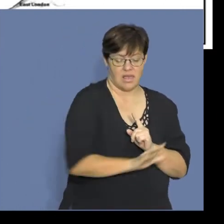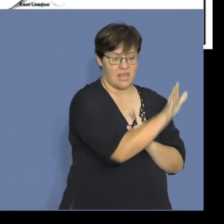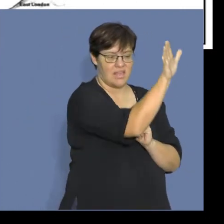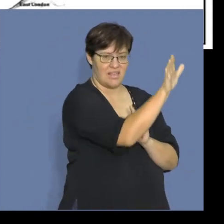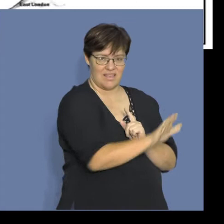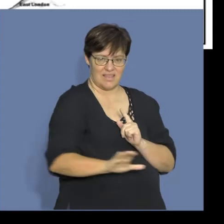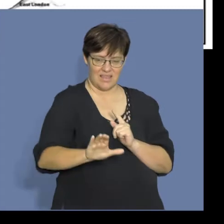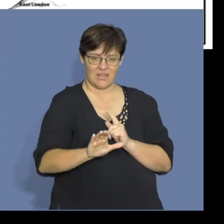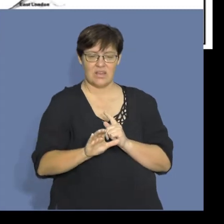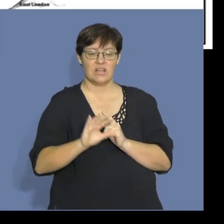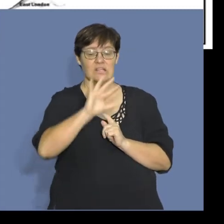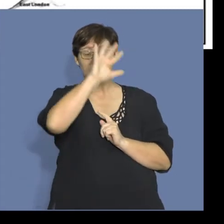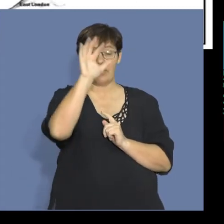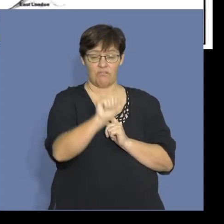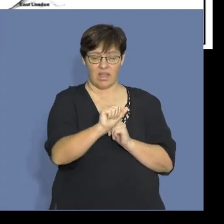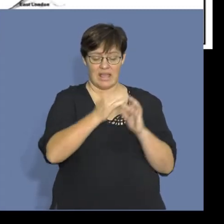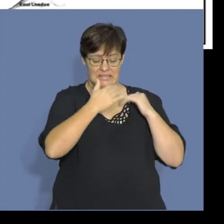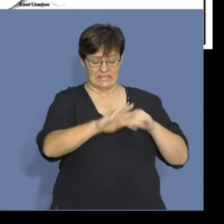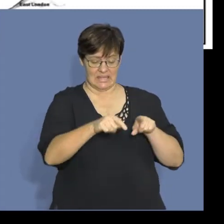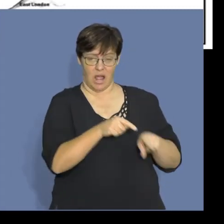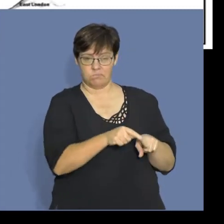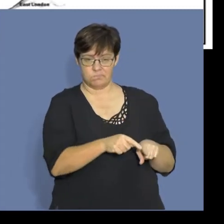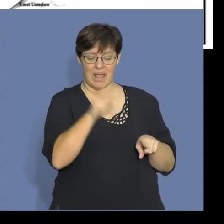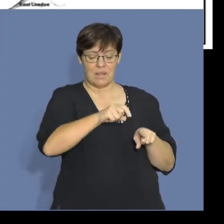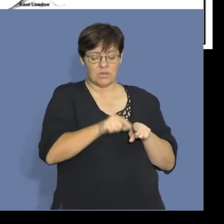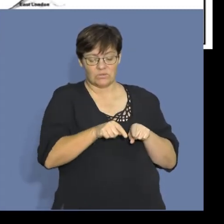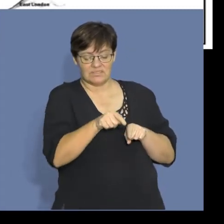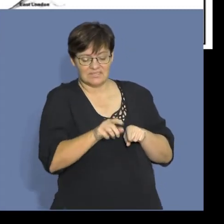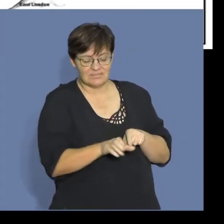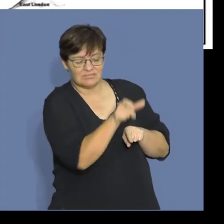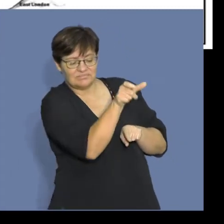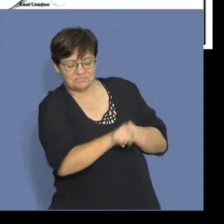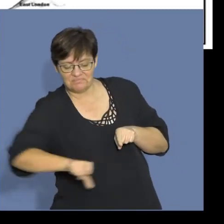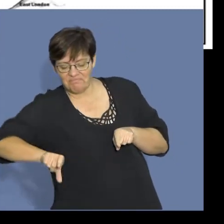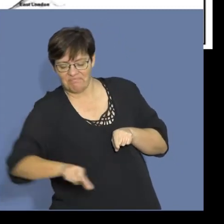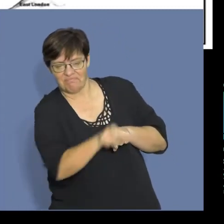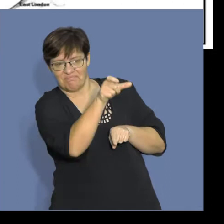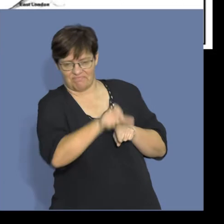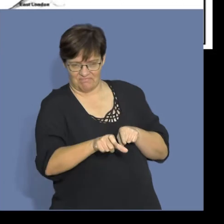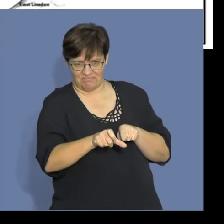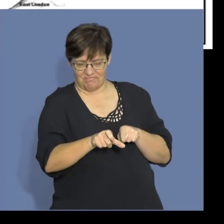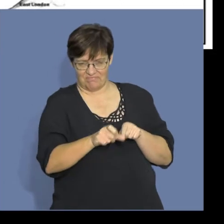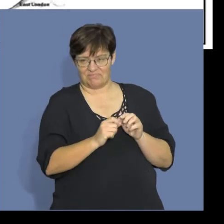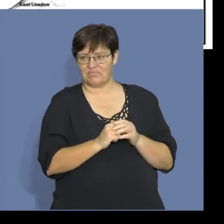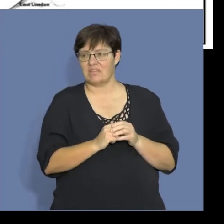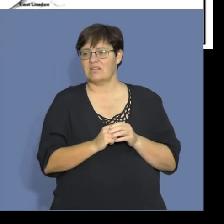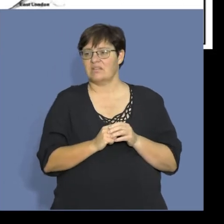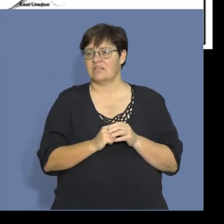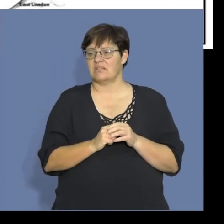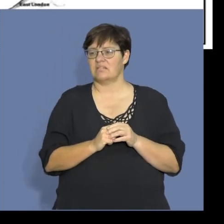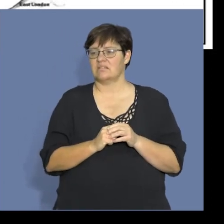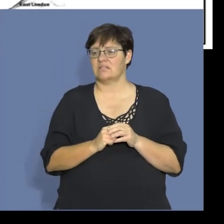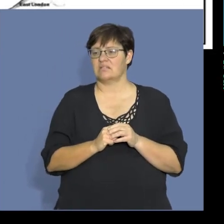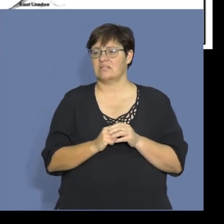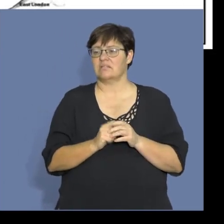here we are in the southern tip of South Africa. Here you can find Cape Town, and you can find these areas here that are highlighted with that area